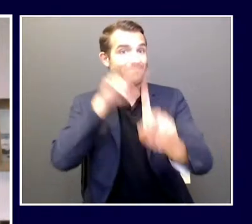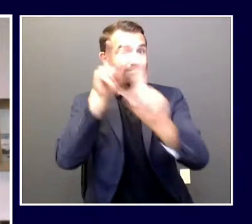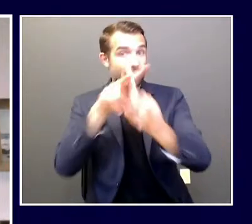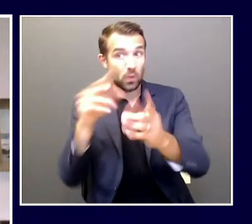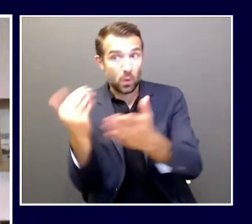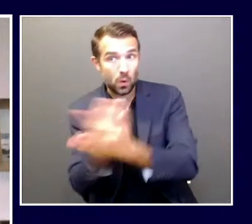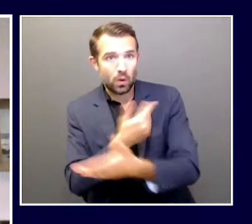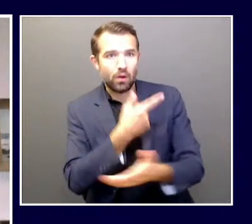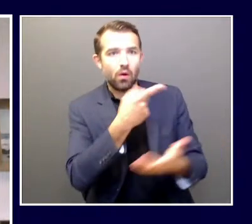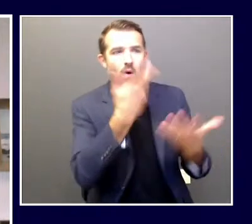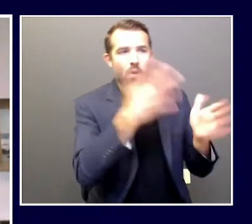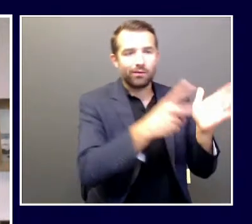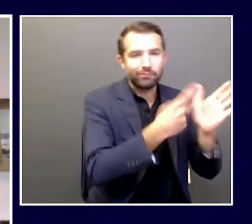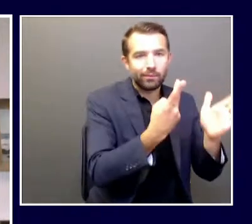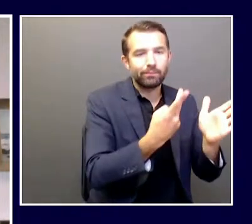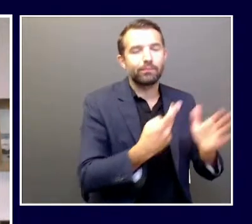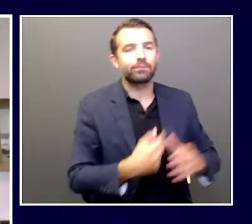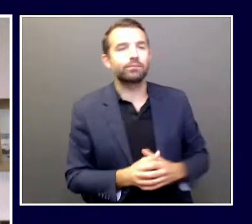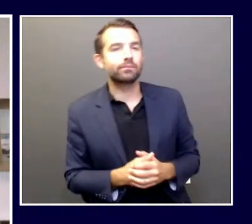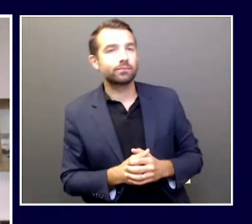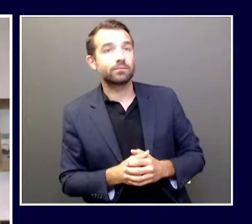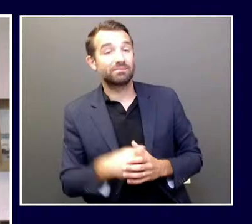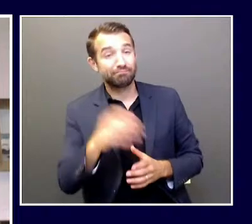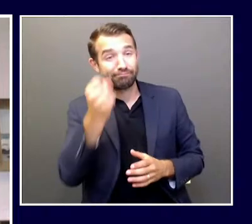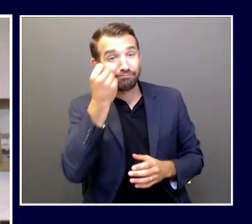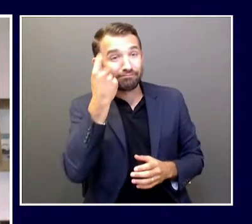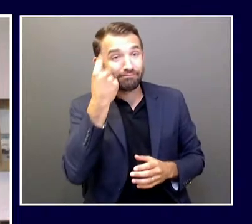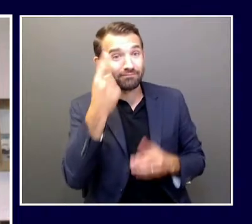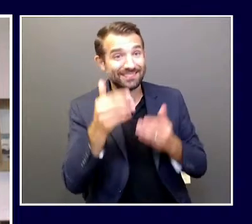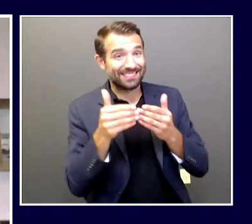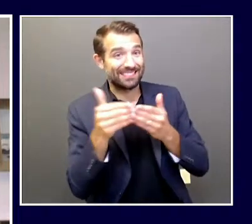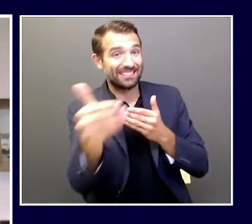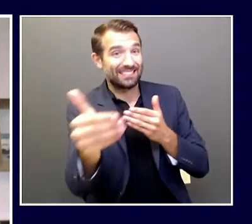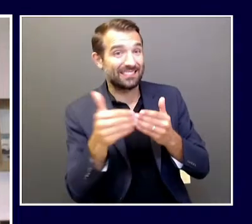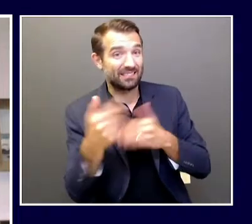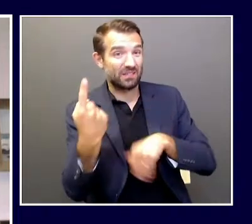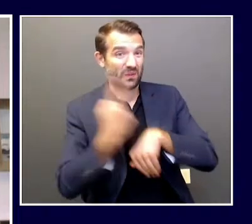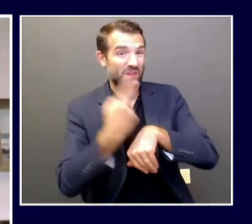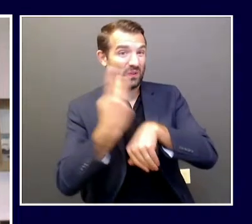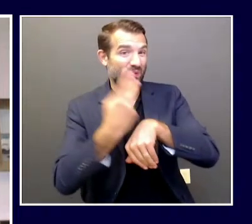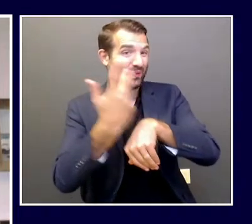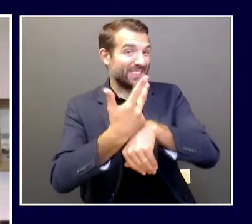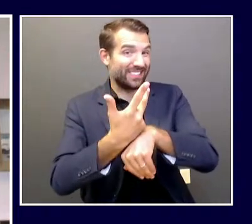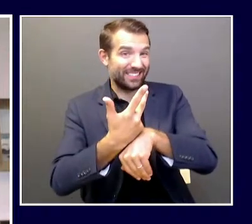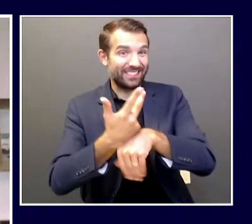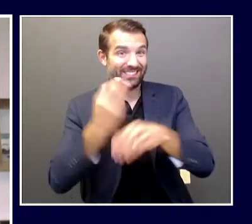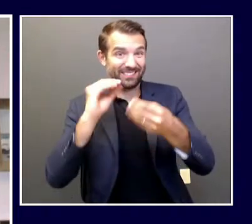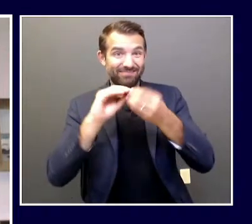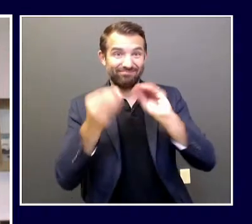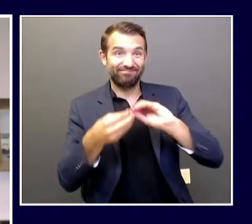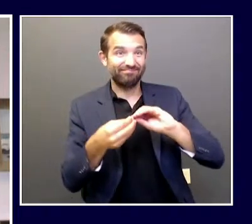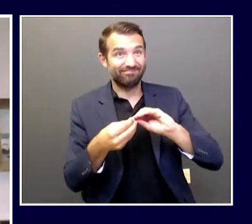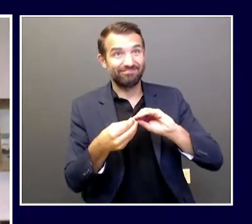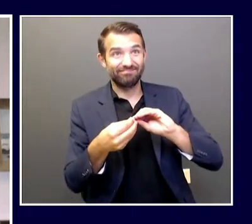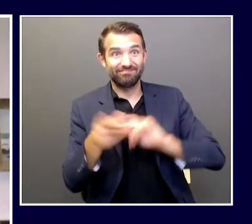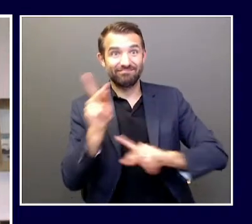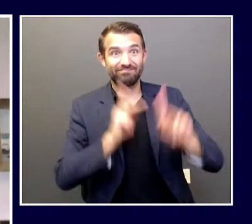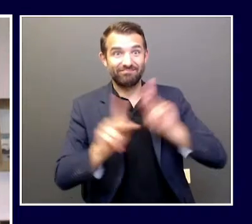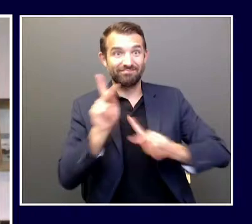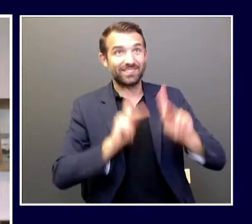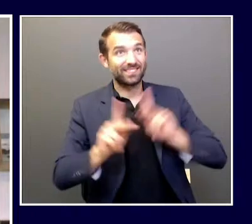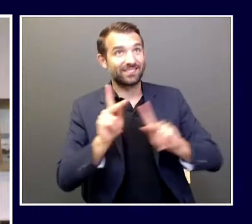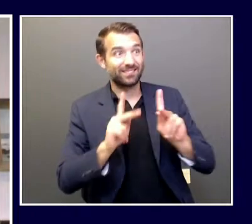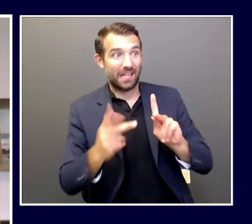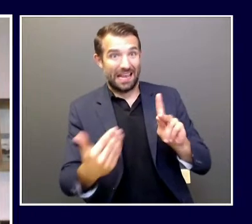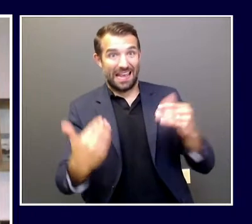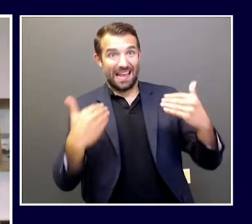that over the next few days, the number of new daily cases in Maine is going to go up,